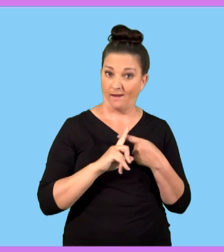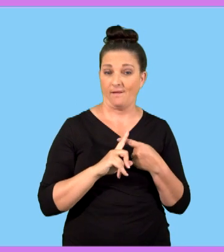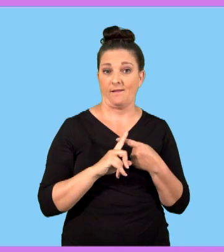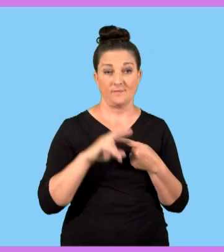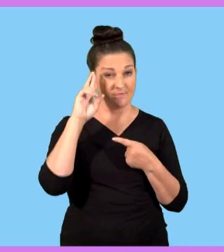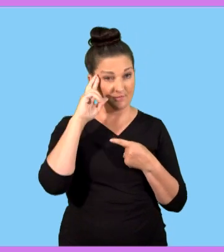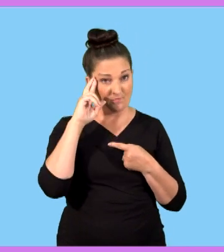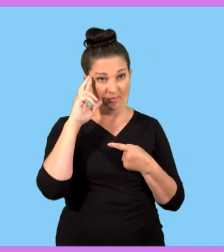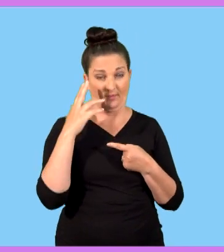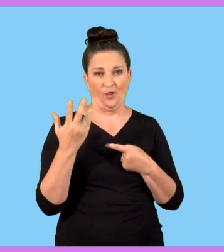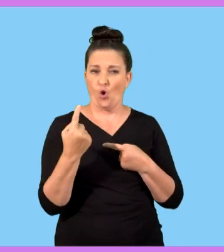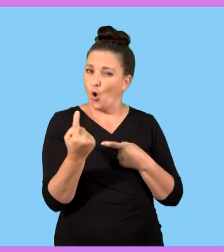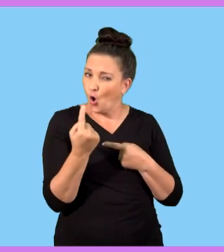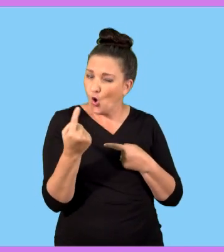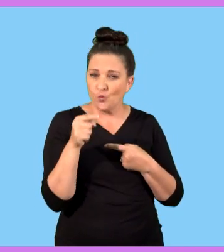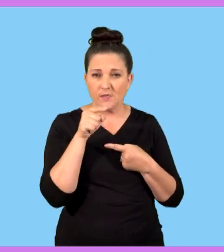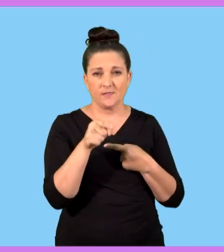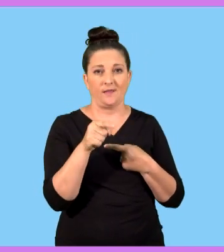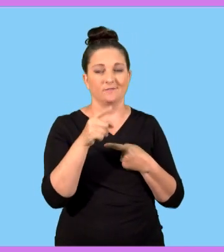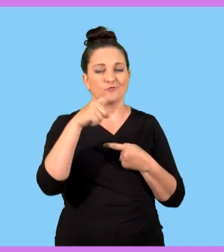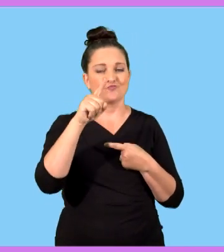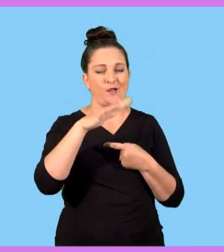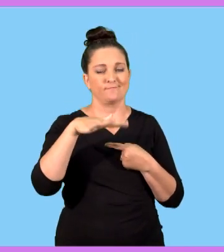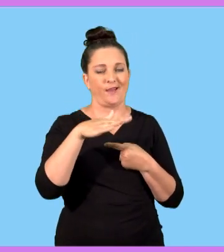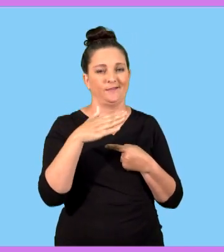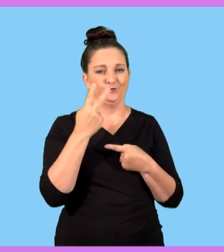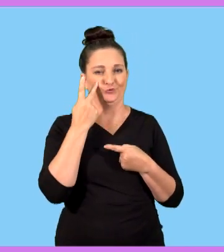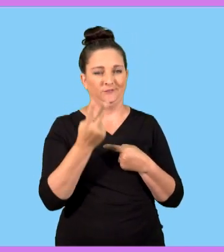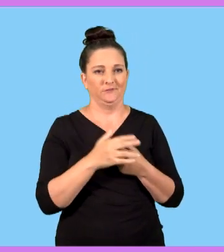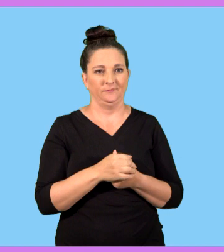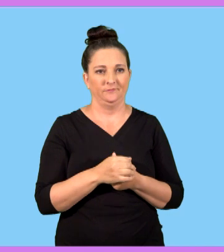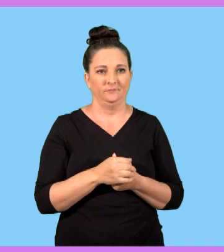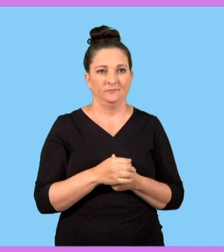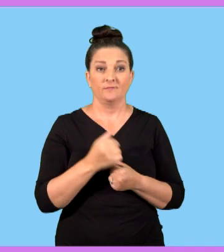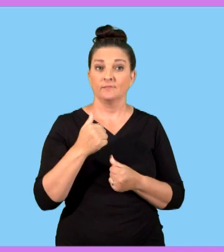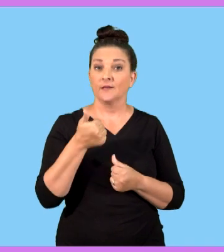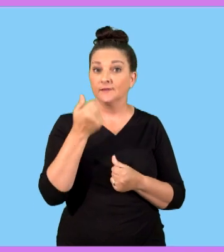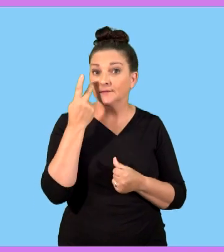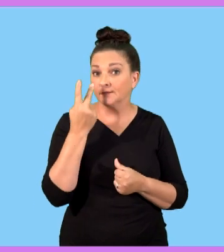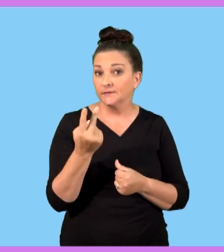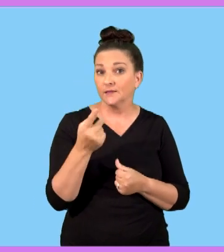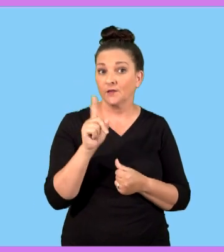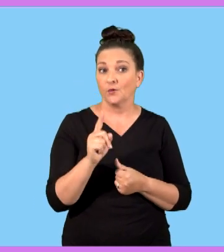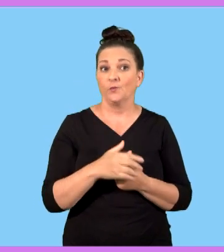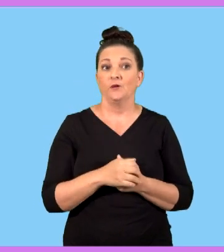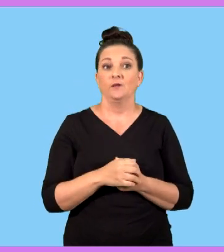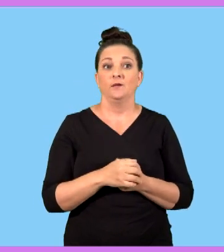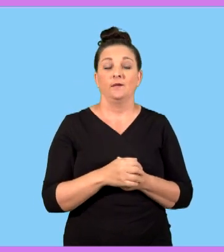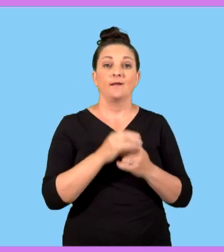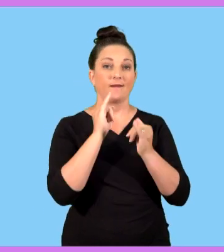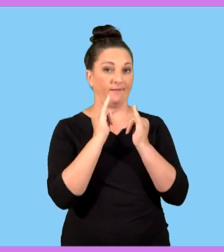that represents economy class, meaning we are working at the correct place. Right. Then I also see here